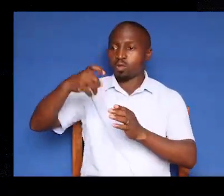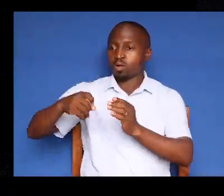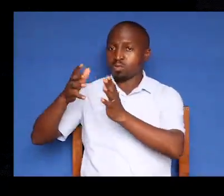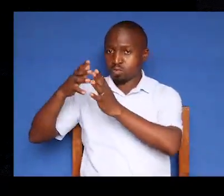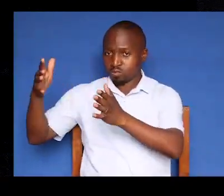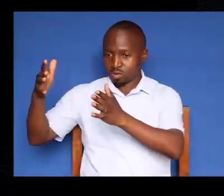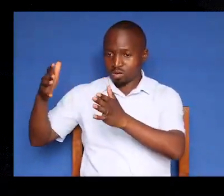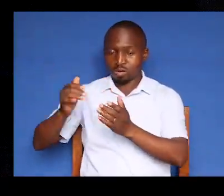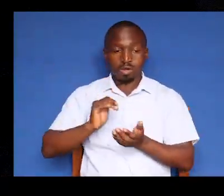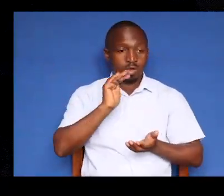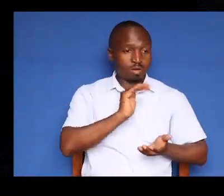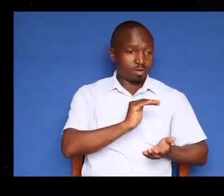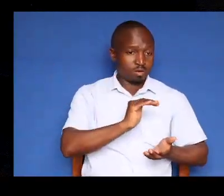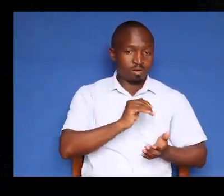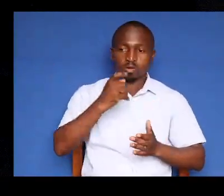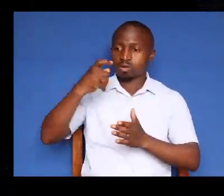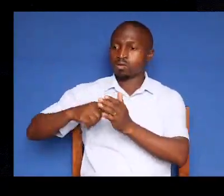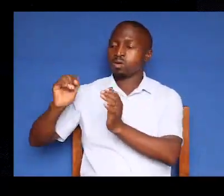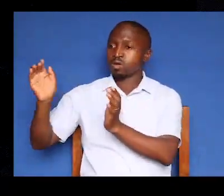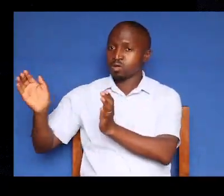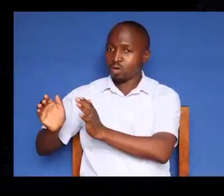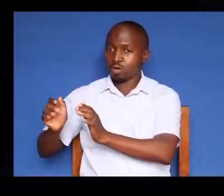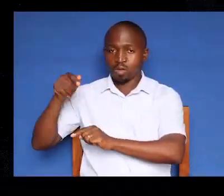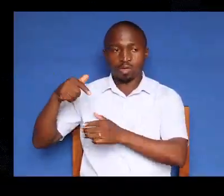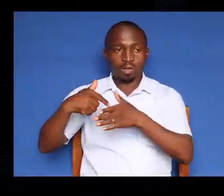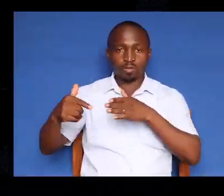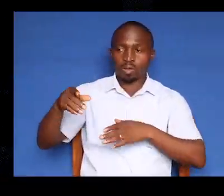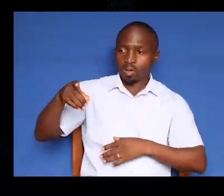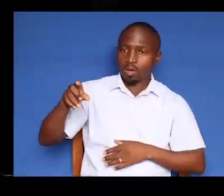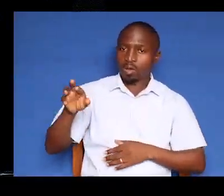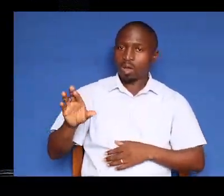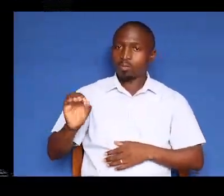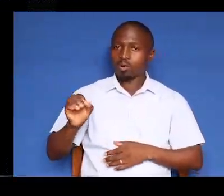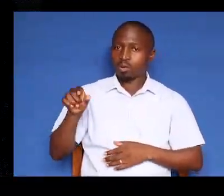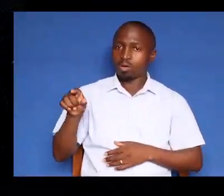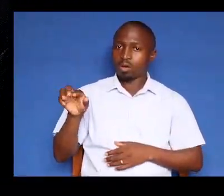income. This is called progressive.